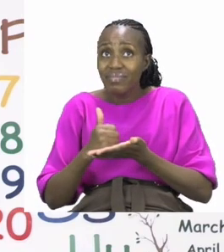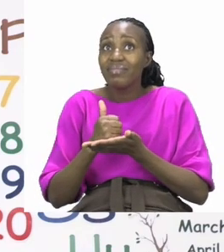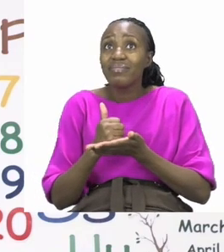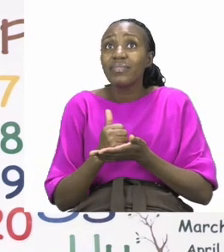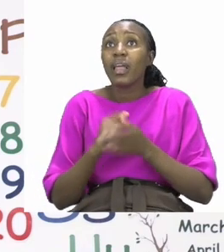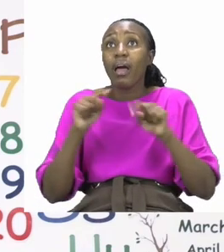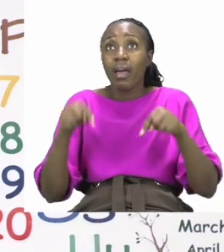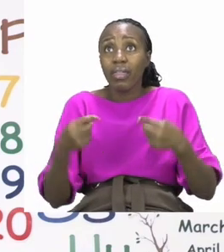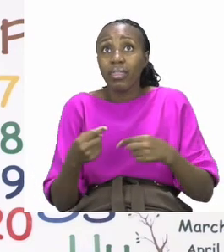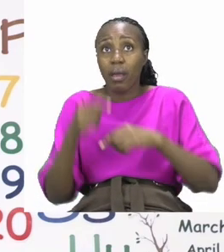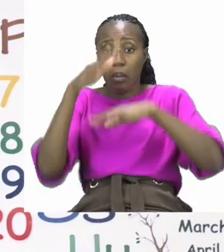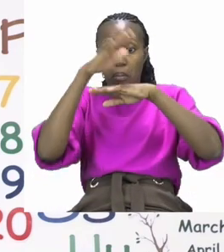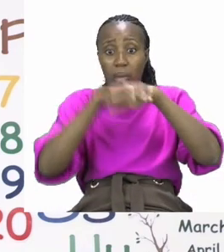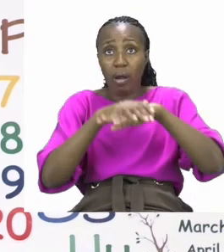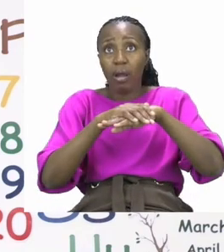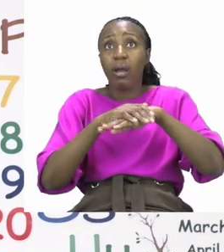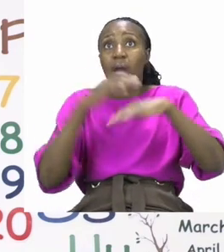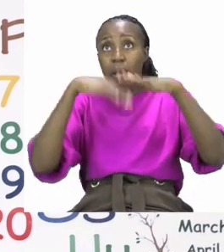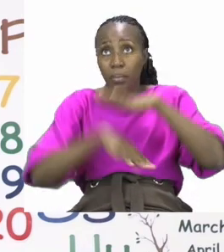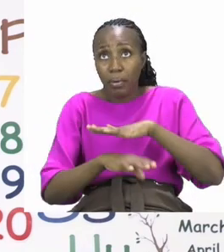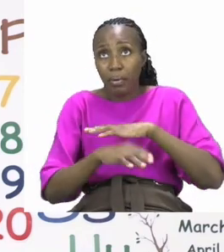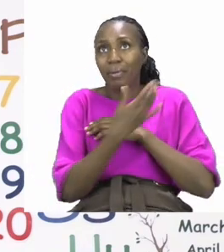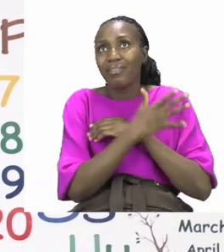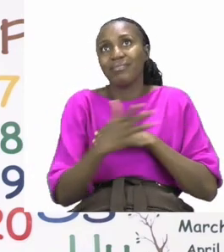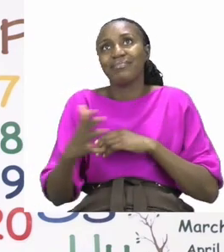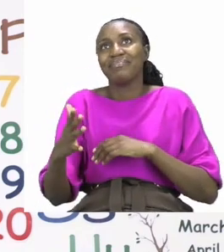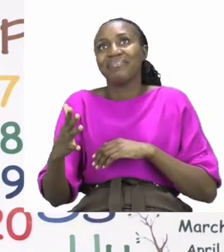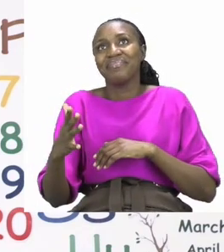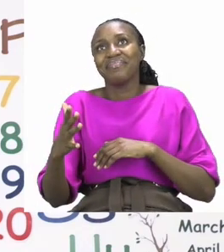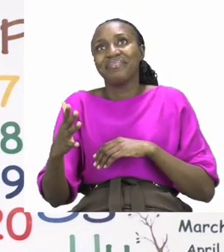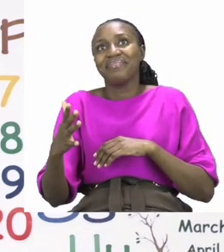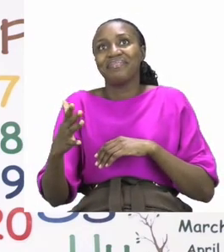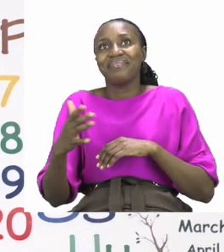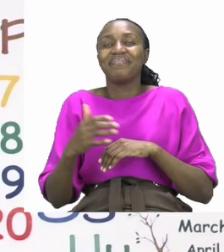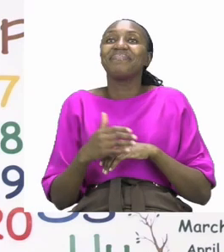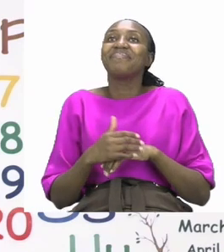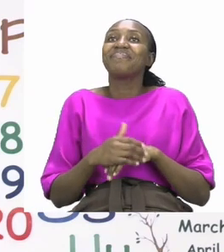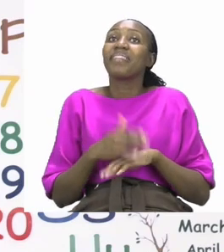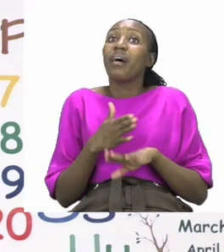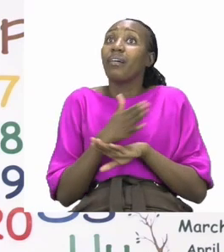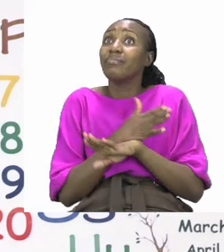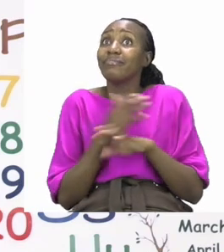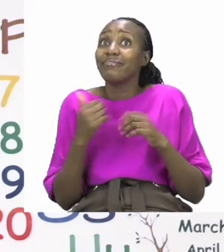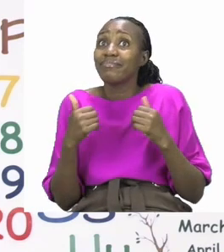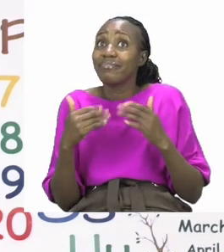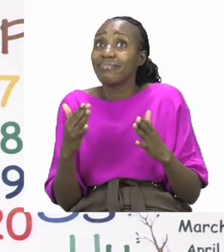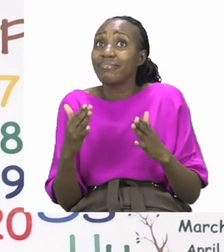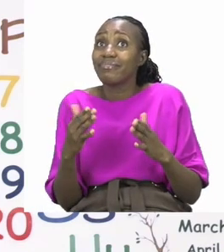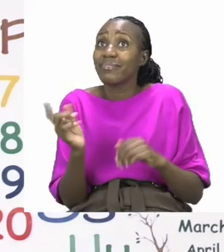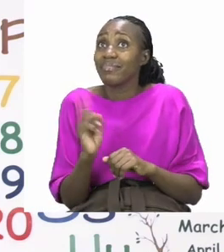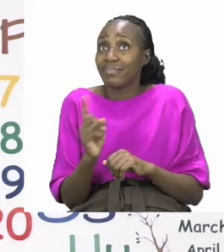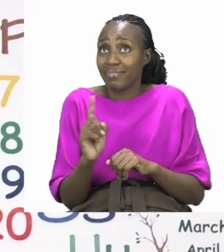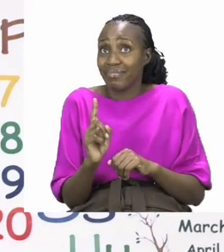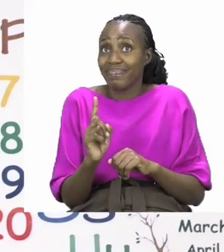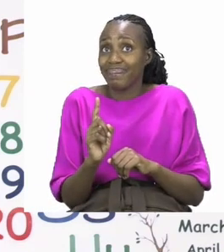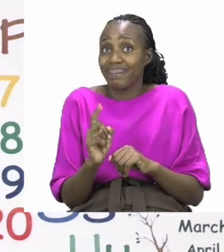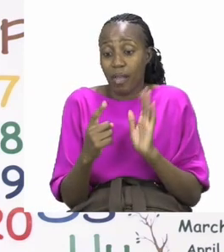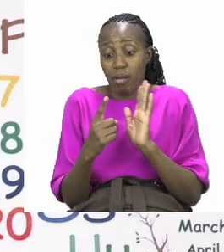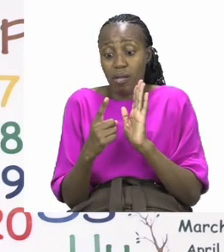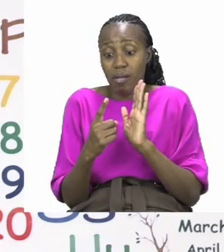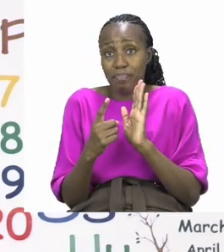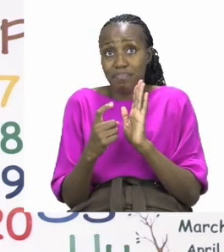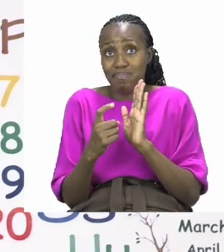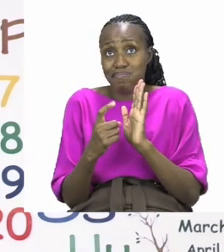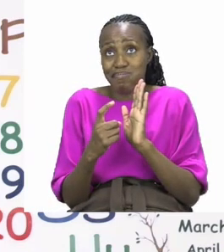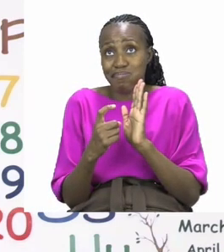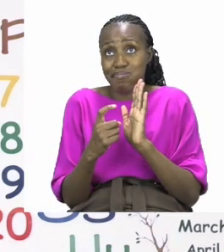environment, floating and sinking. And before we get into any lessons, boys and girls, we know